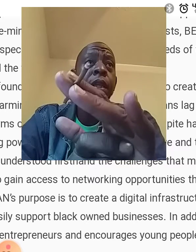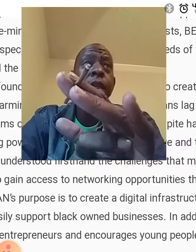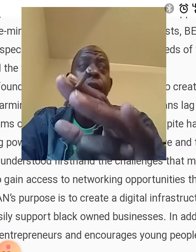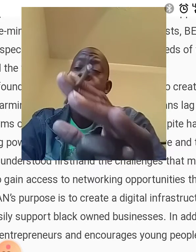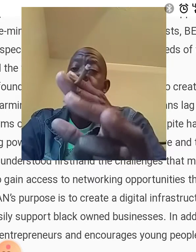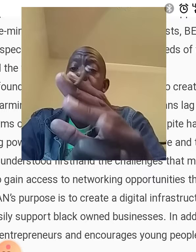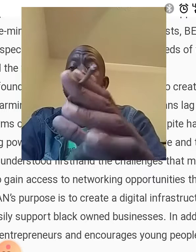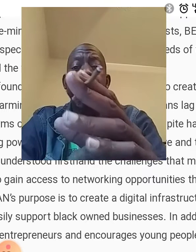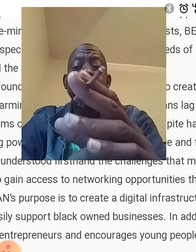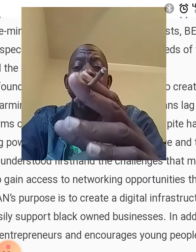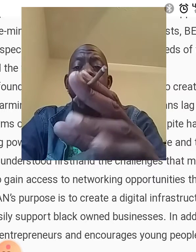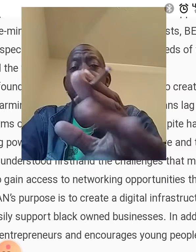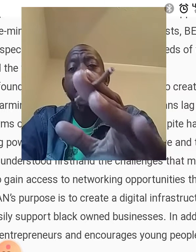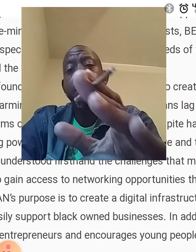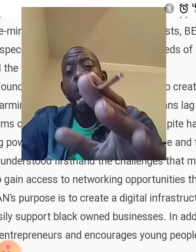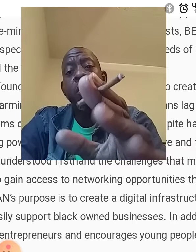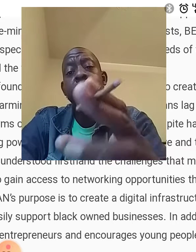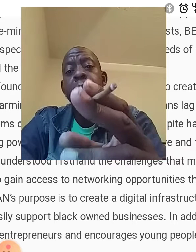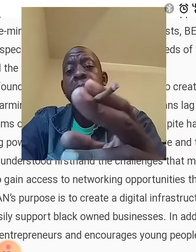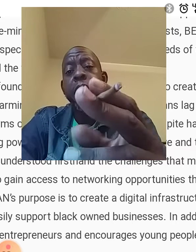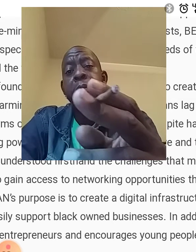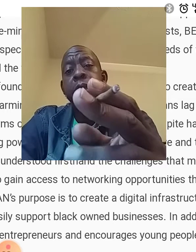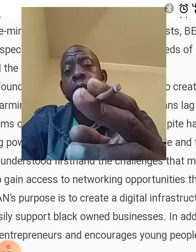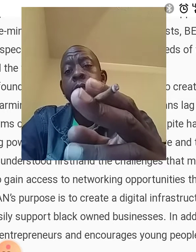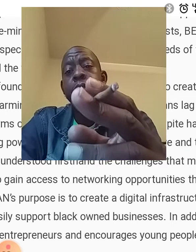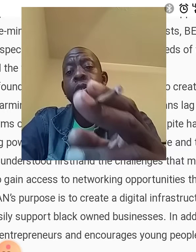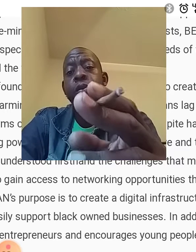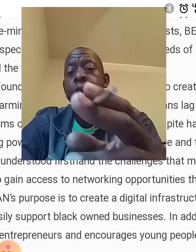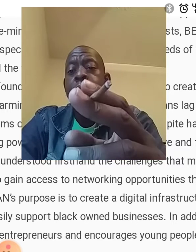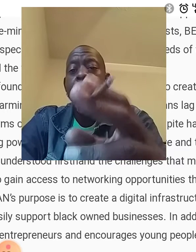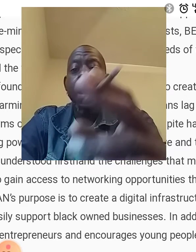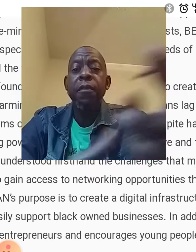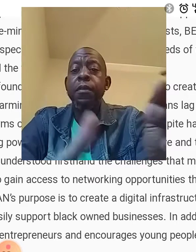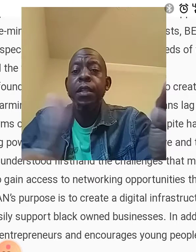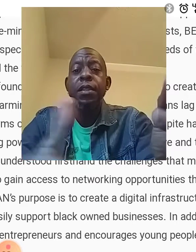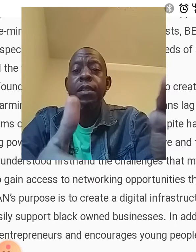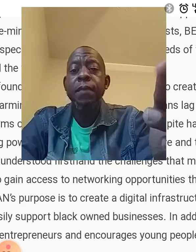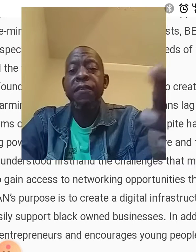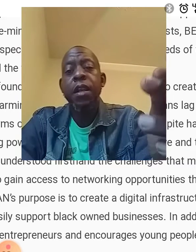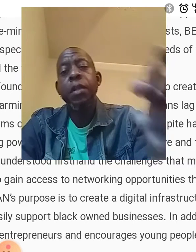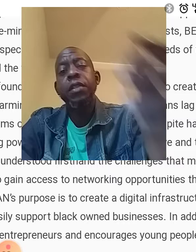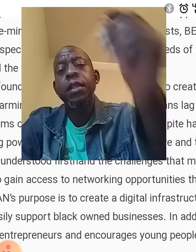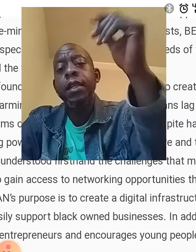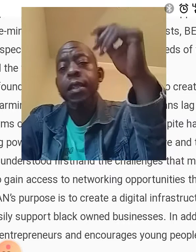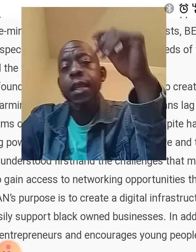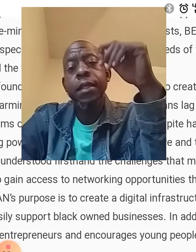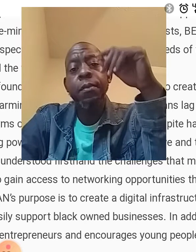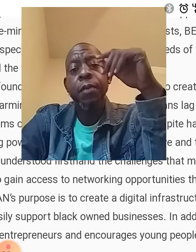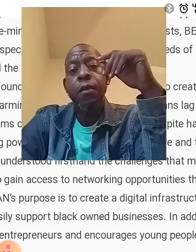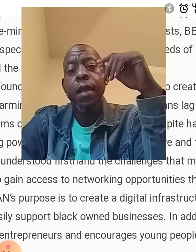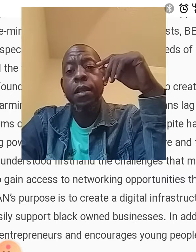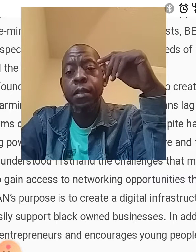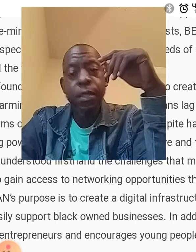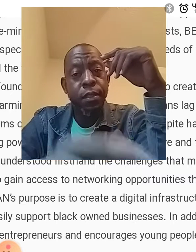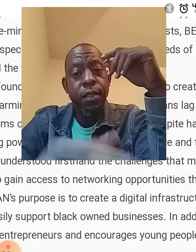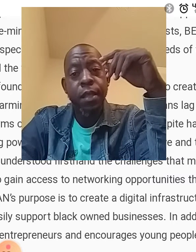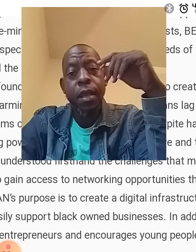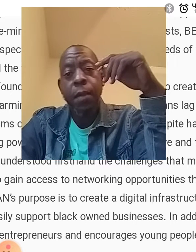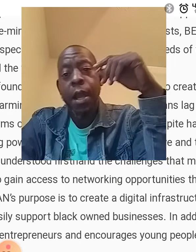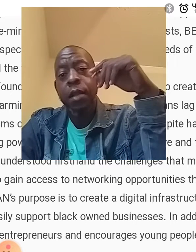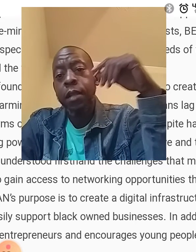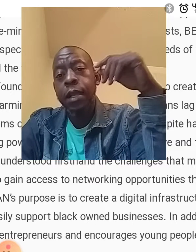be staples in the black community, something that we need. So this is very much a good thing to me right here,